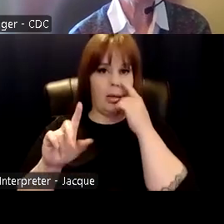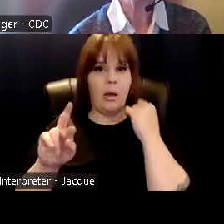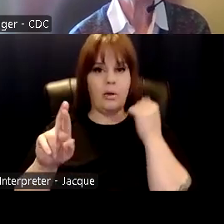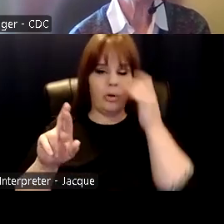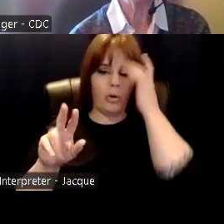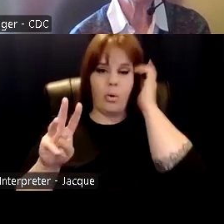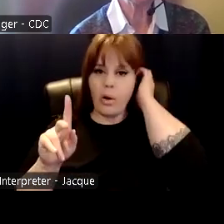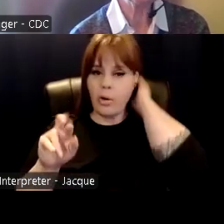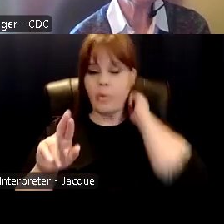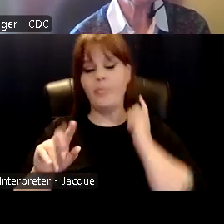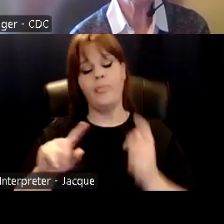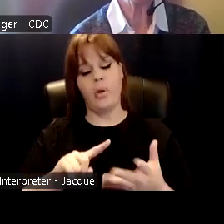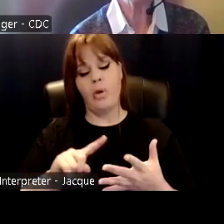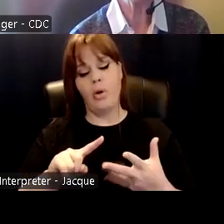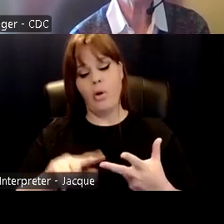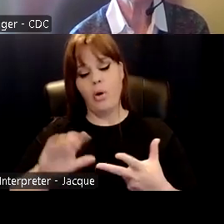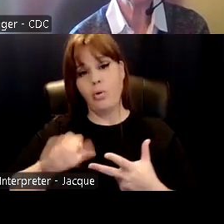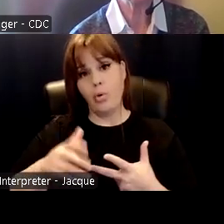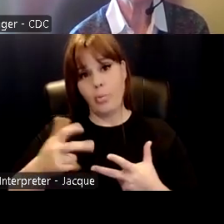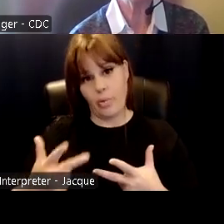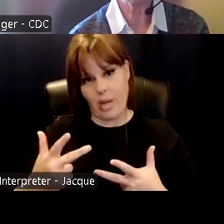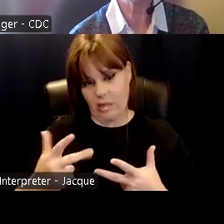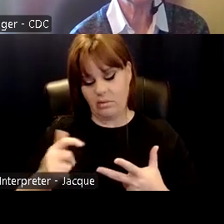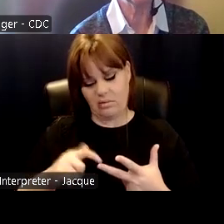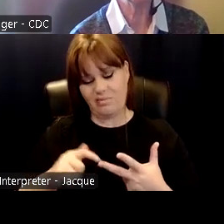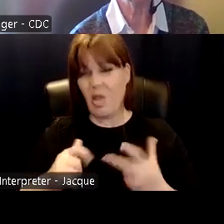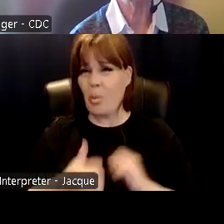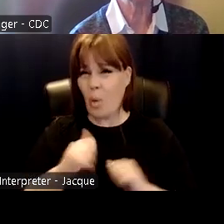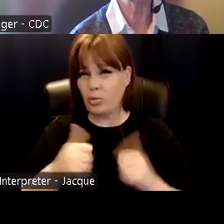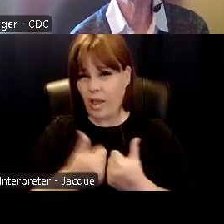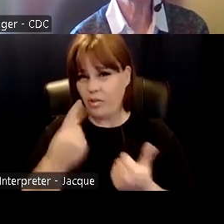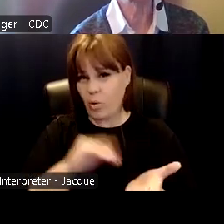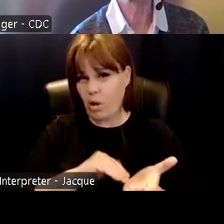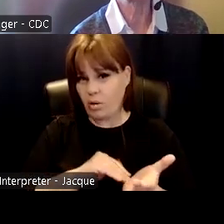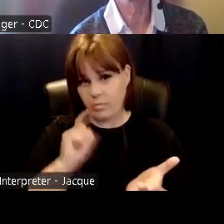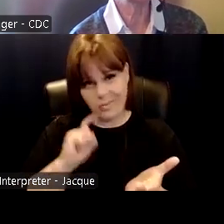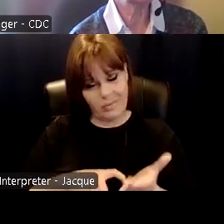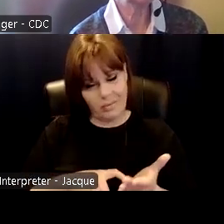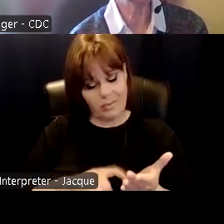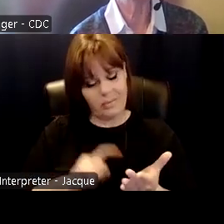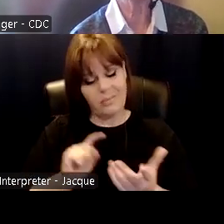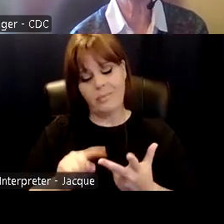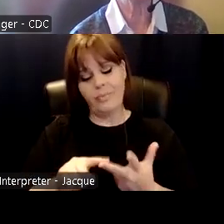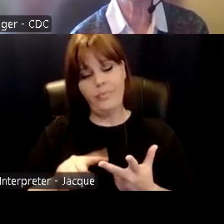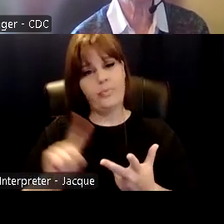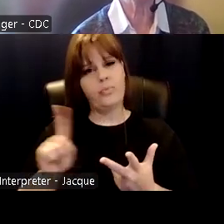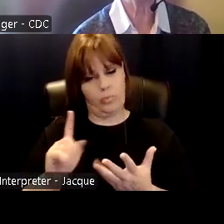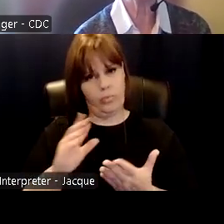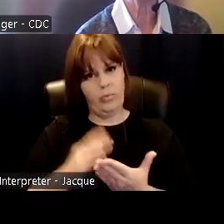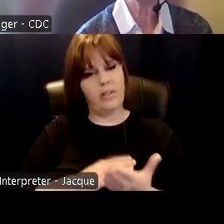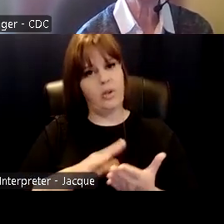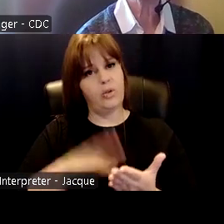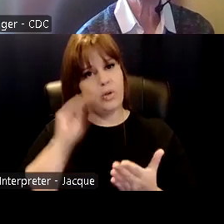conditions, those most challenging for clinicians to recognize, are the area where lessons learned from ME/CFS are most